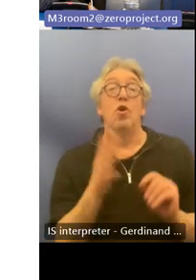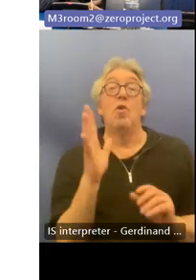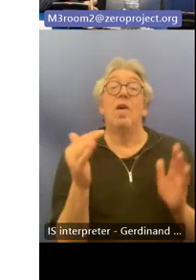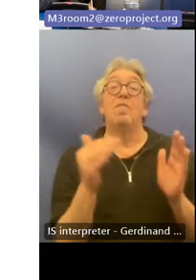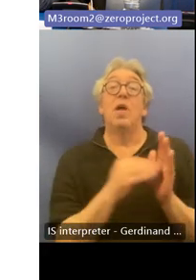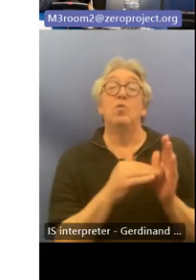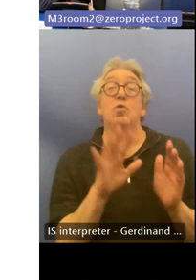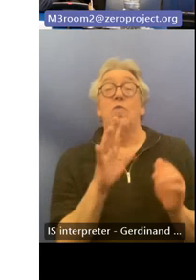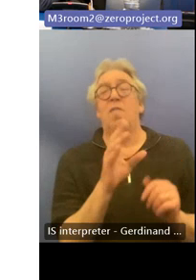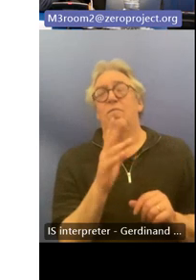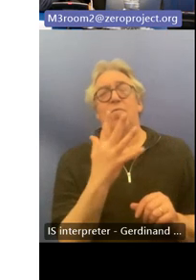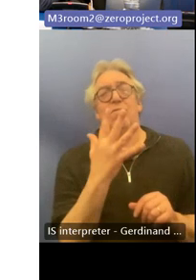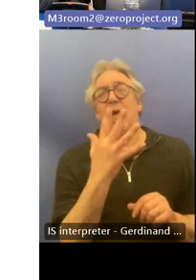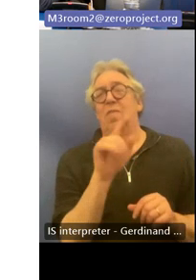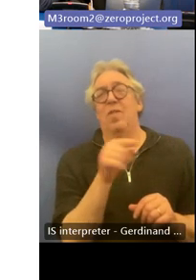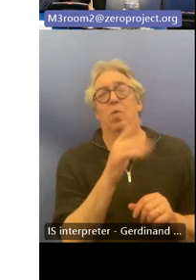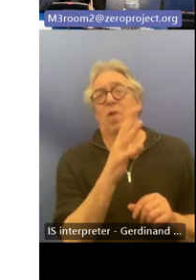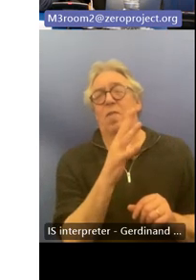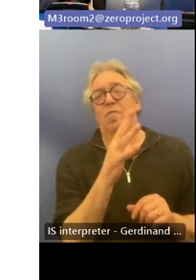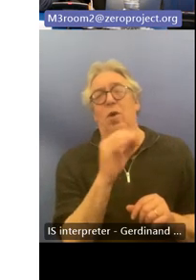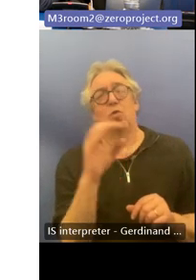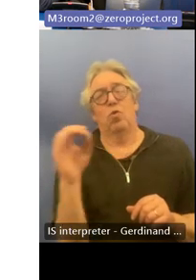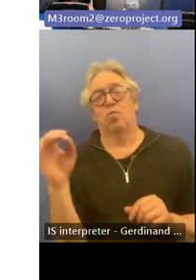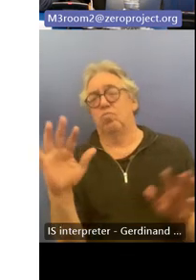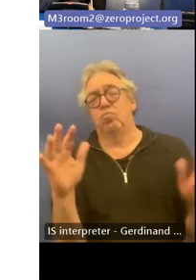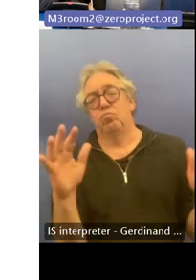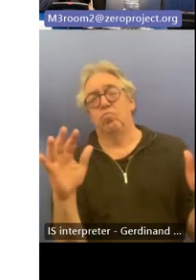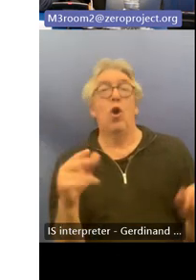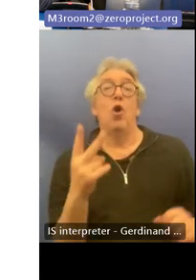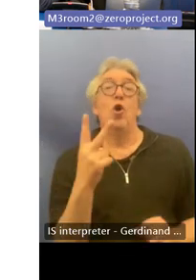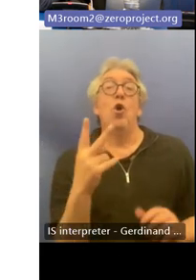5,500 something, and including